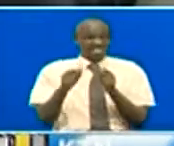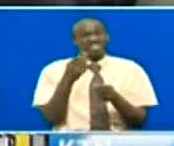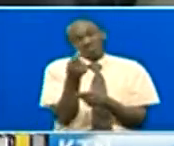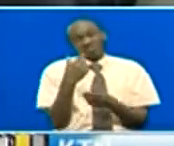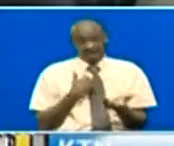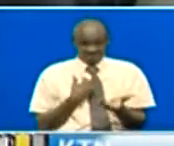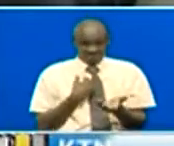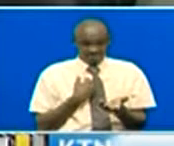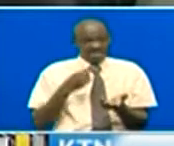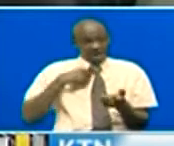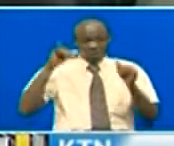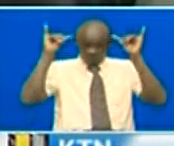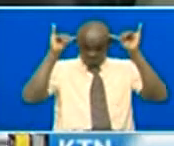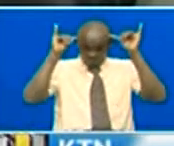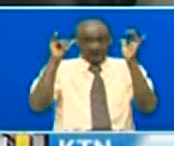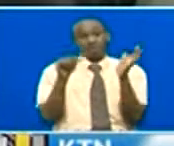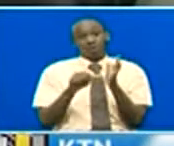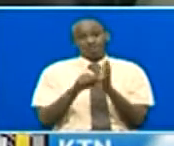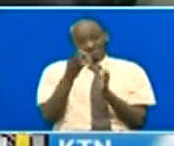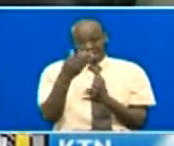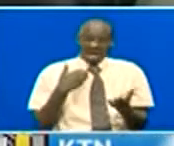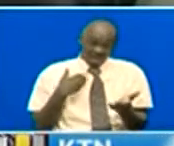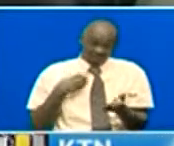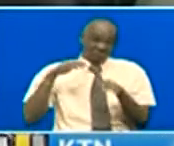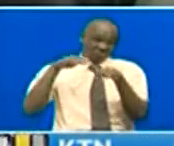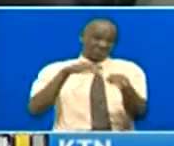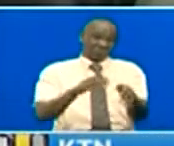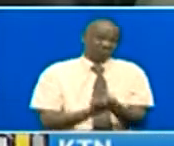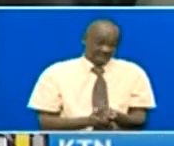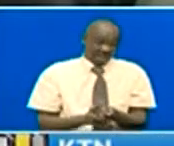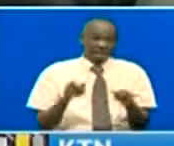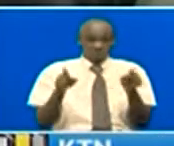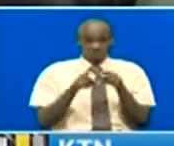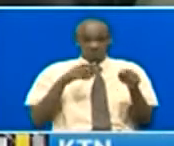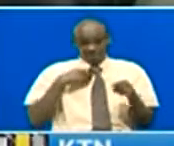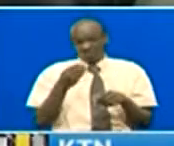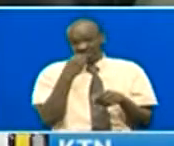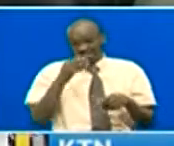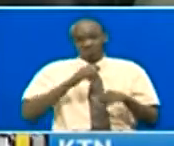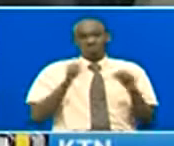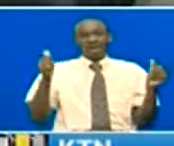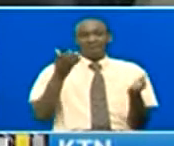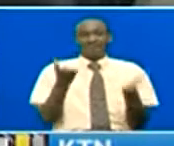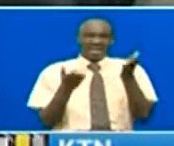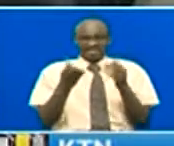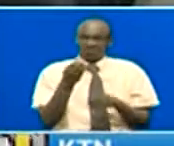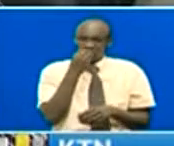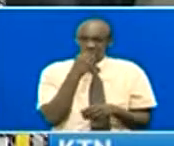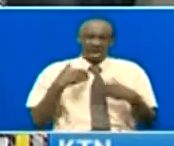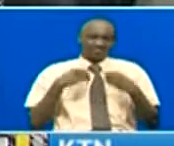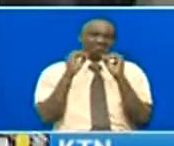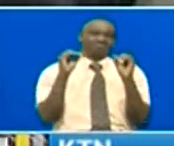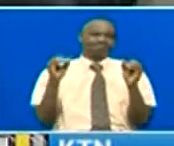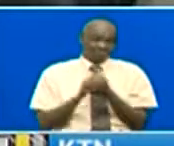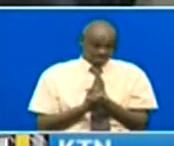In addition, livestock prices are on a downward trend and malnutrition problems are on the increase.